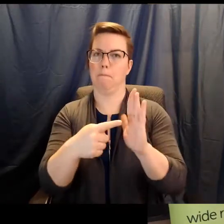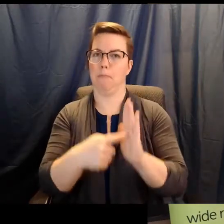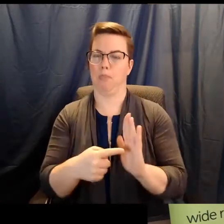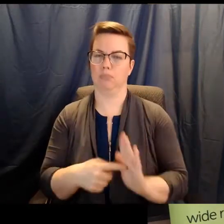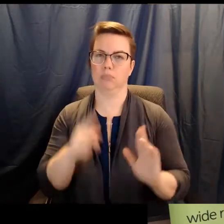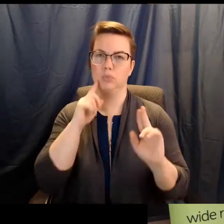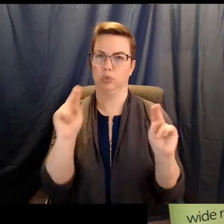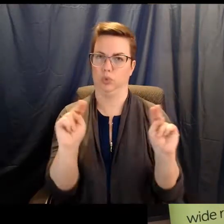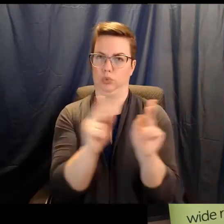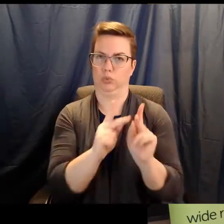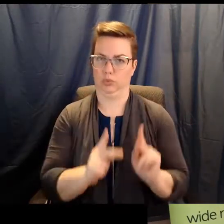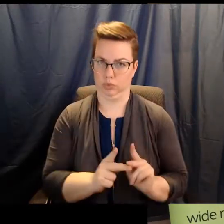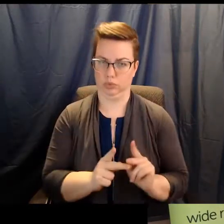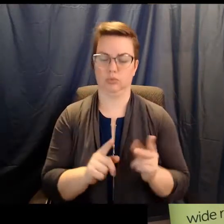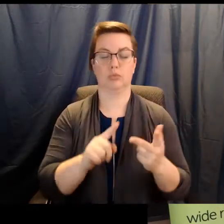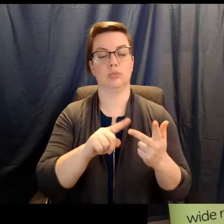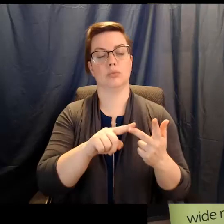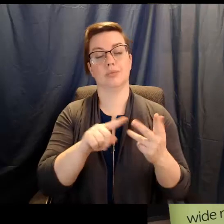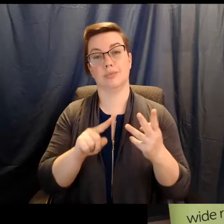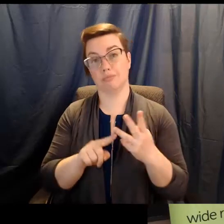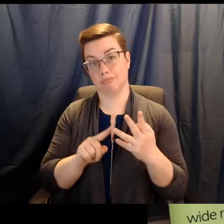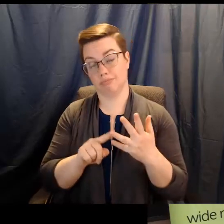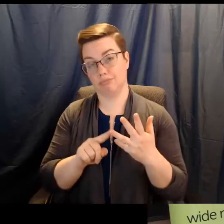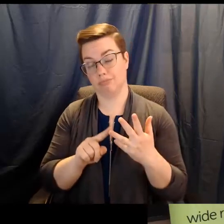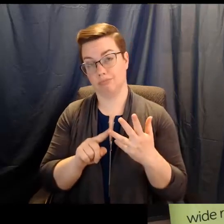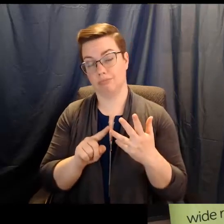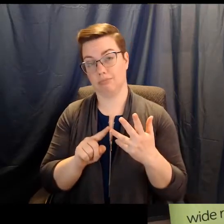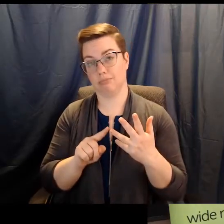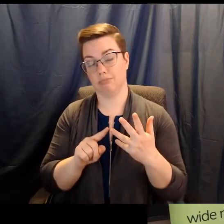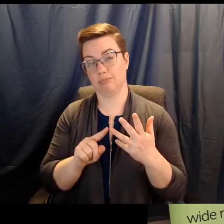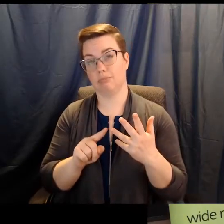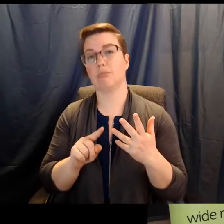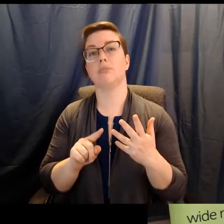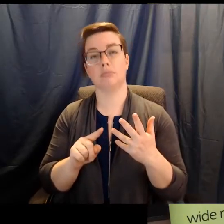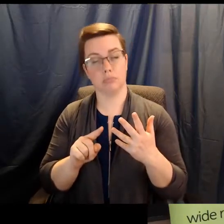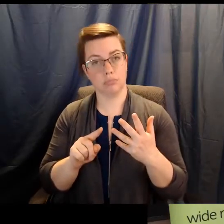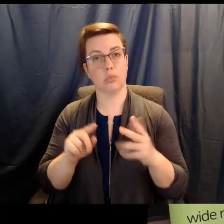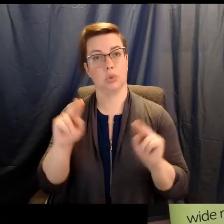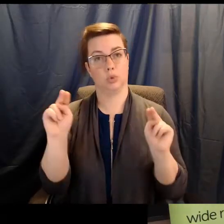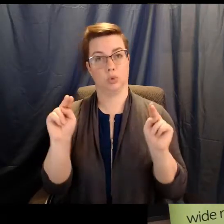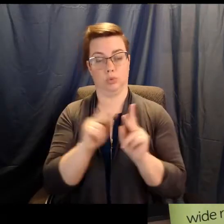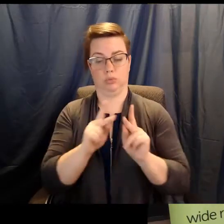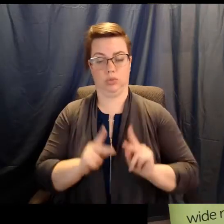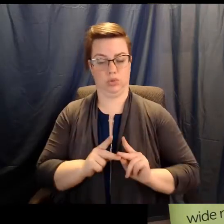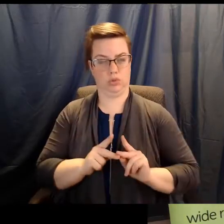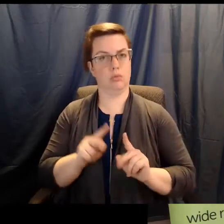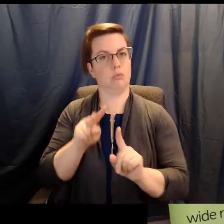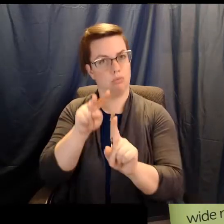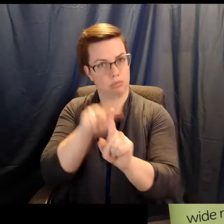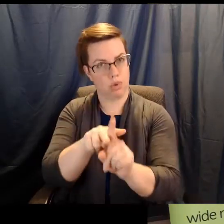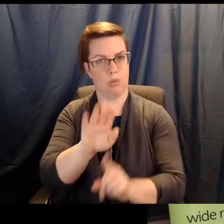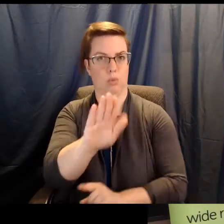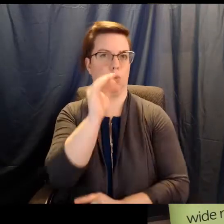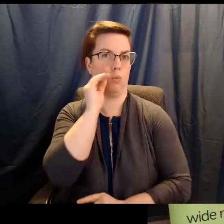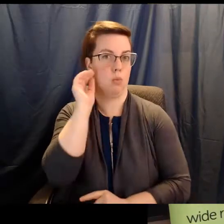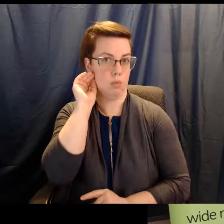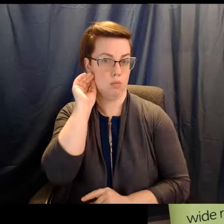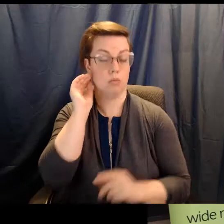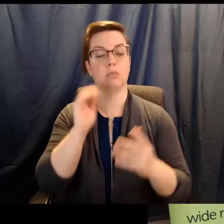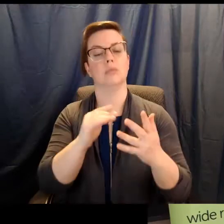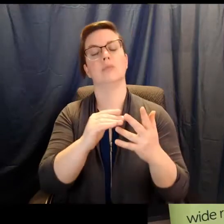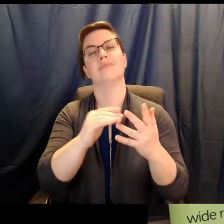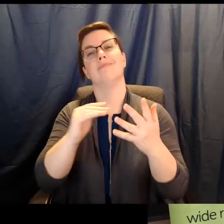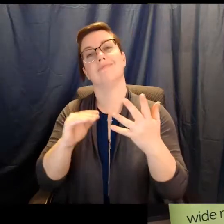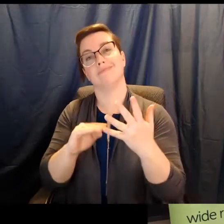3, examples of neutral positioning. Video number 4, taking neutral positioning and applying it to your